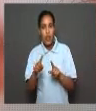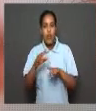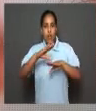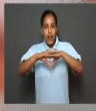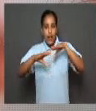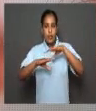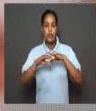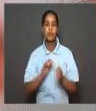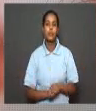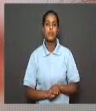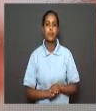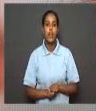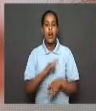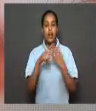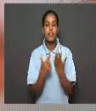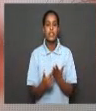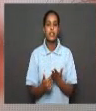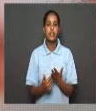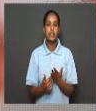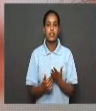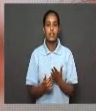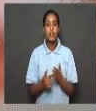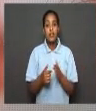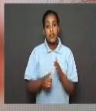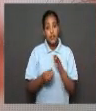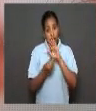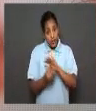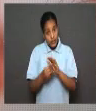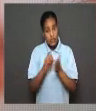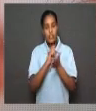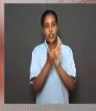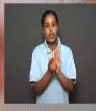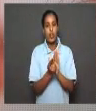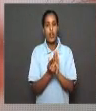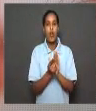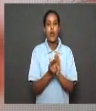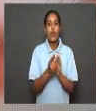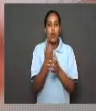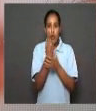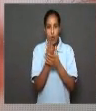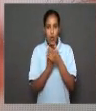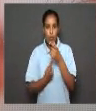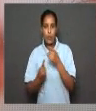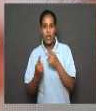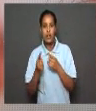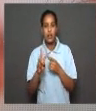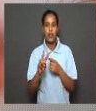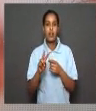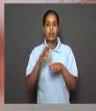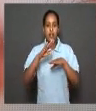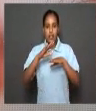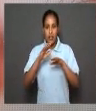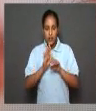overlap. However, factors such as lone pair repulsions,